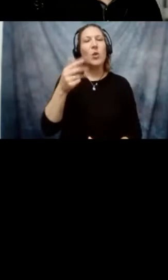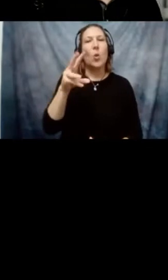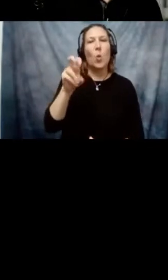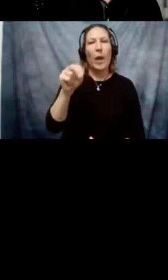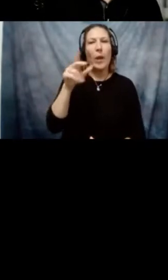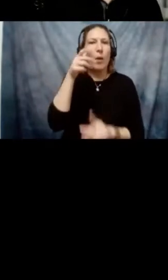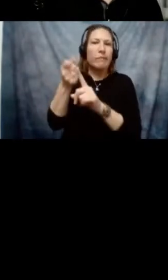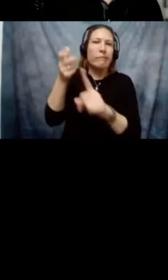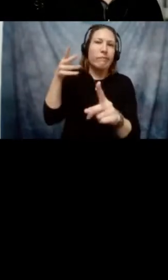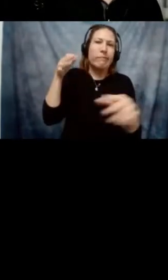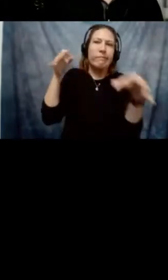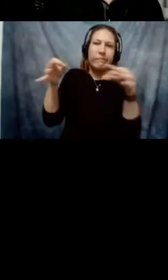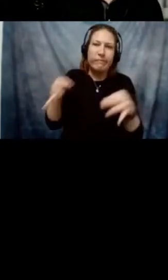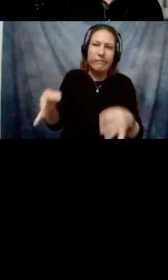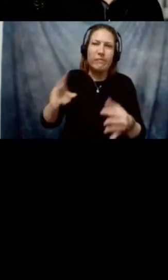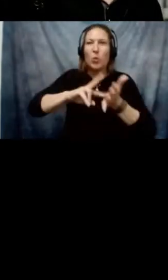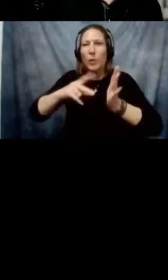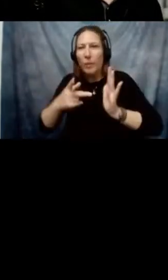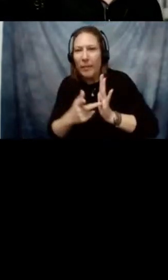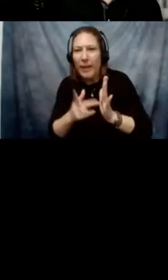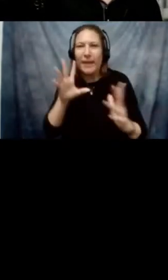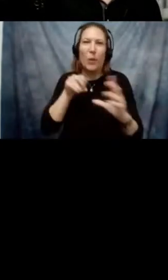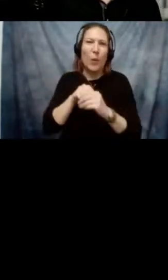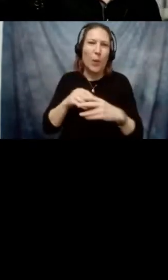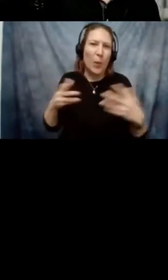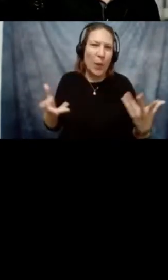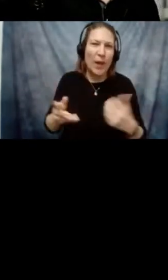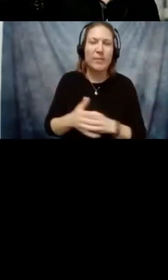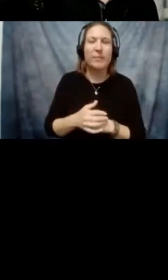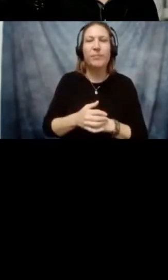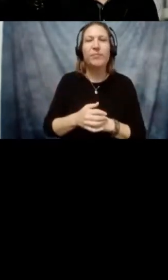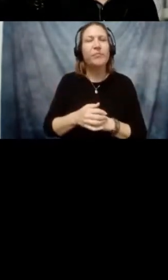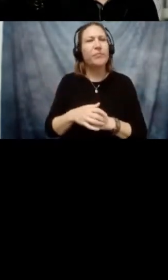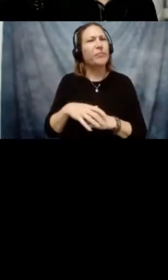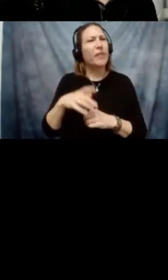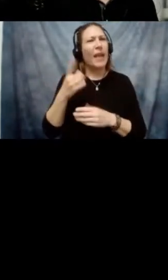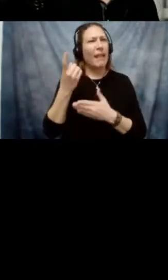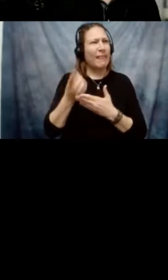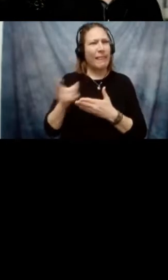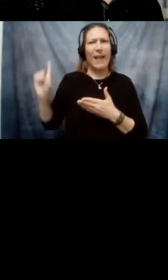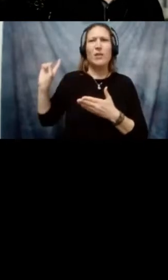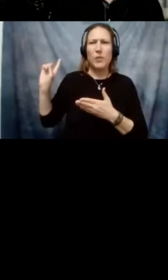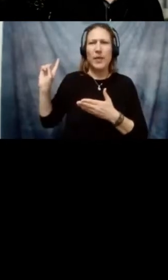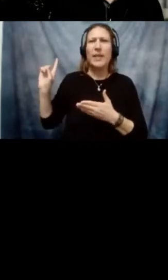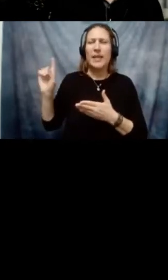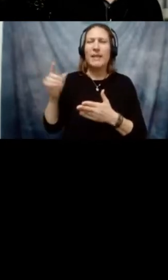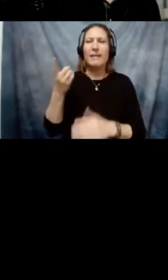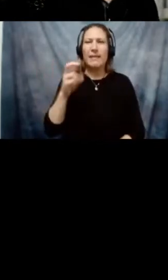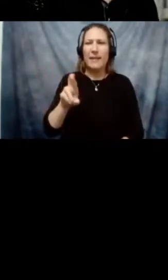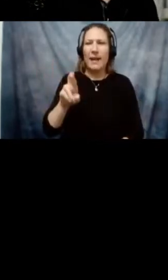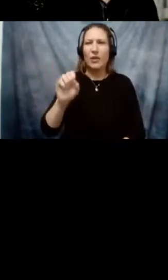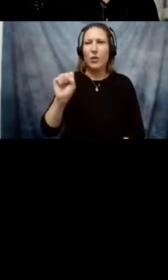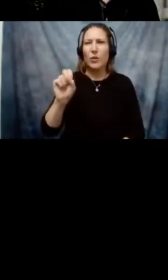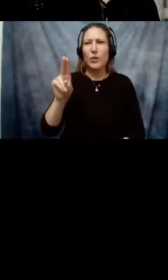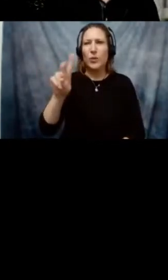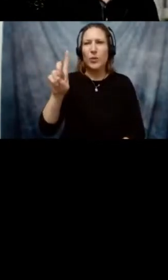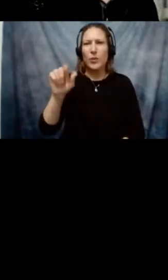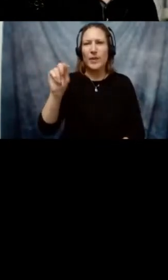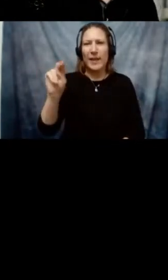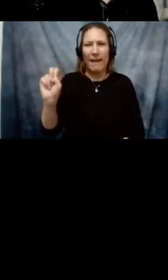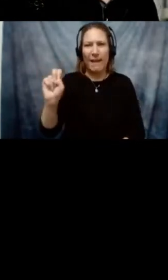is. I want to mention real quick, we did have a session, I think it was last week, with Dr. Suzanne Ehrlich, who talked